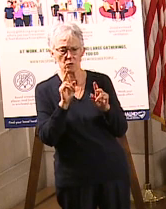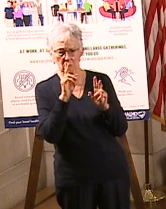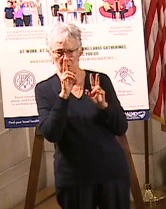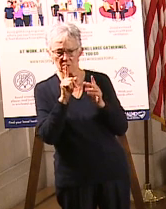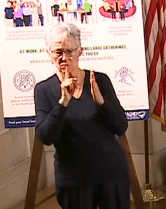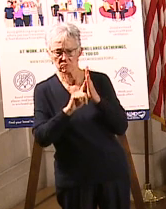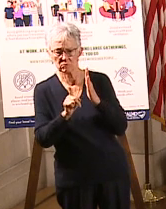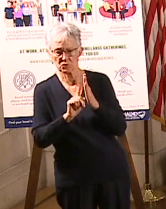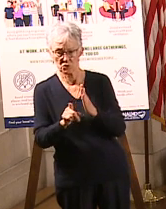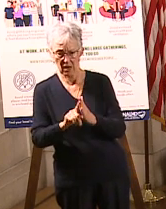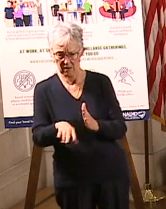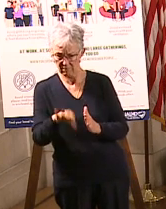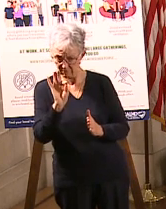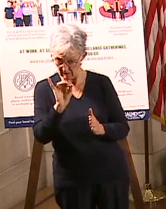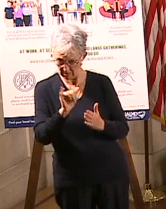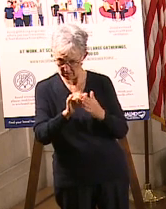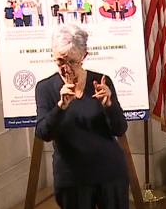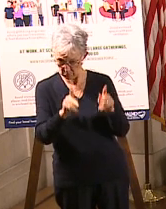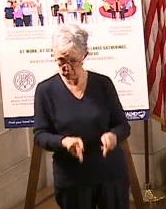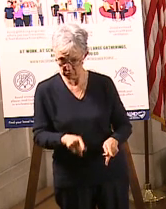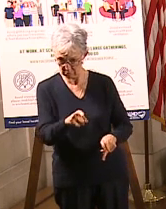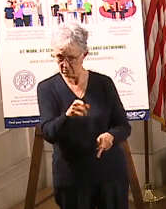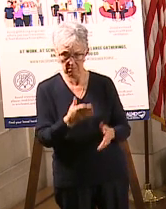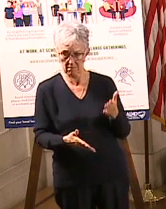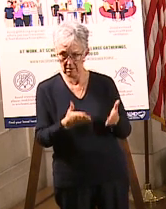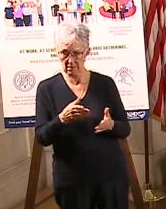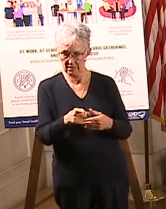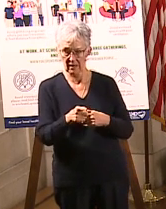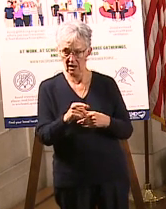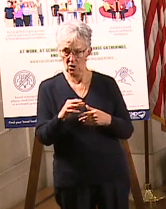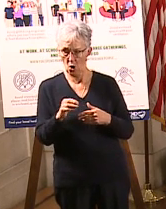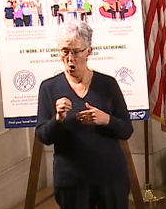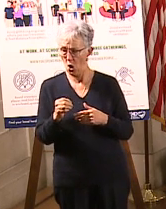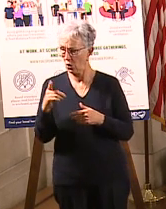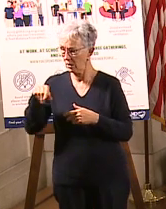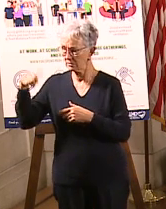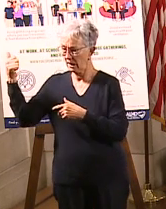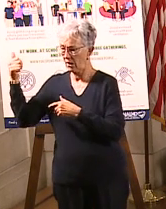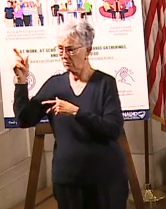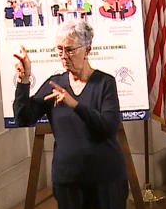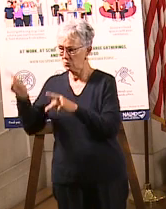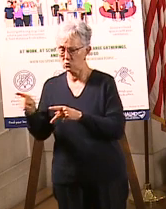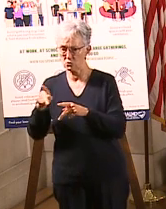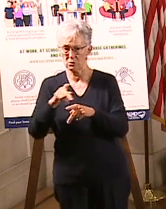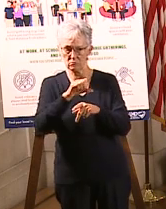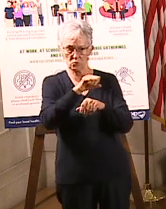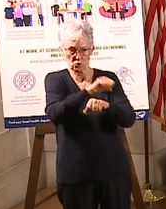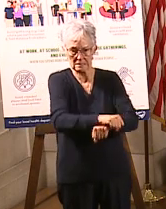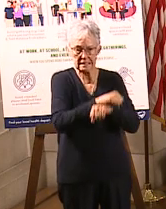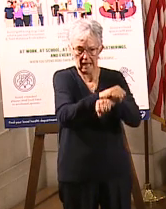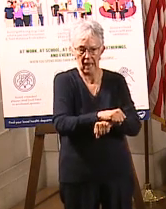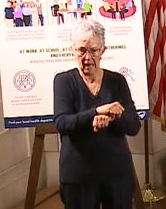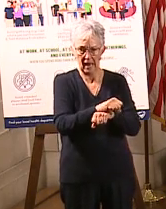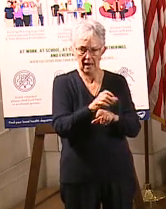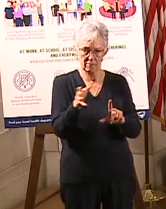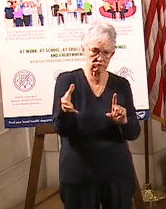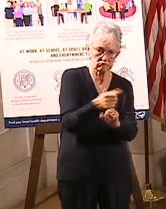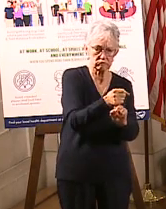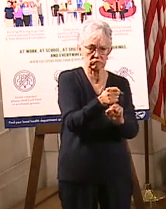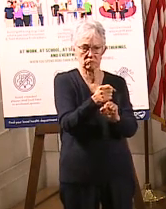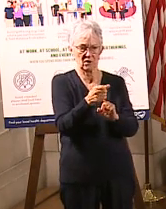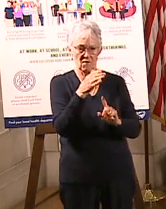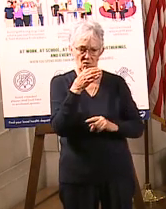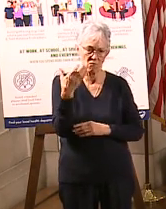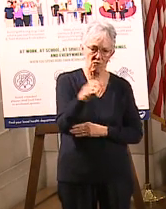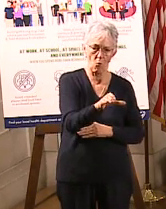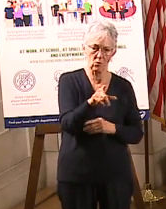forth. So there's a lot that we all can do to help combat the spread of human trafficking, and the Attorney General is